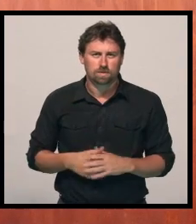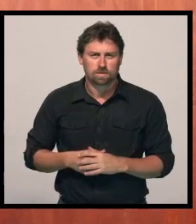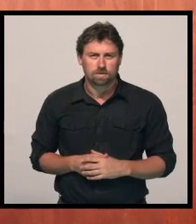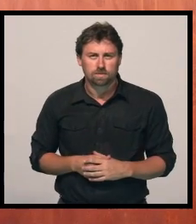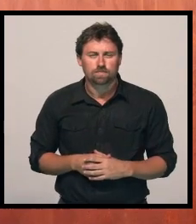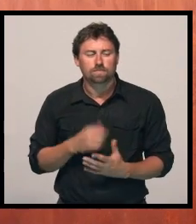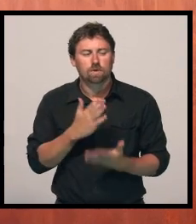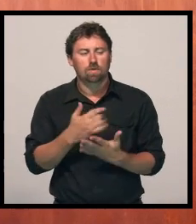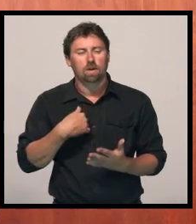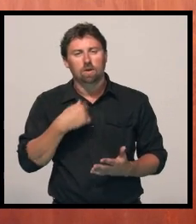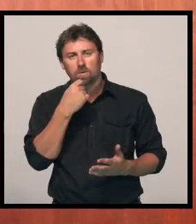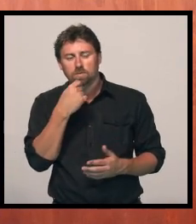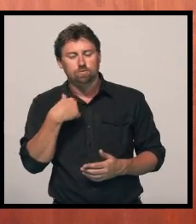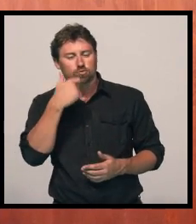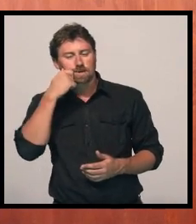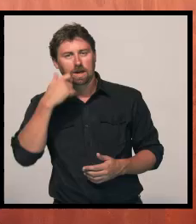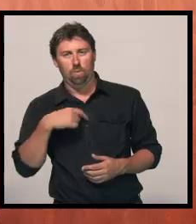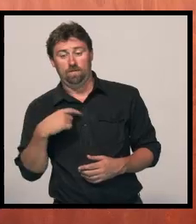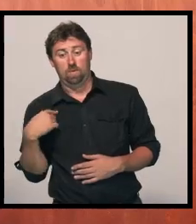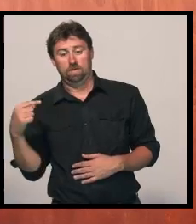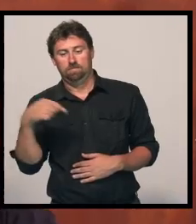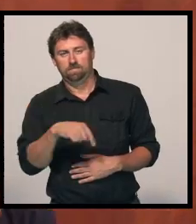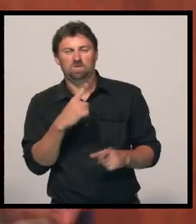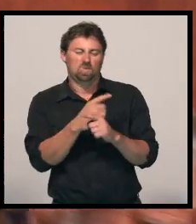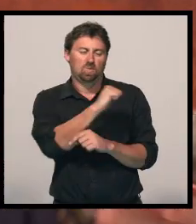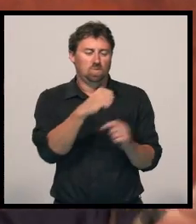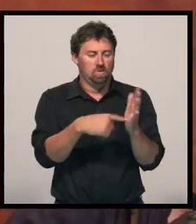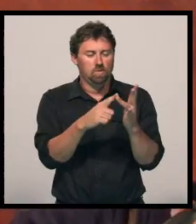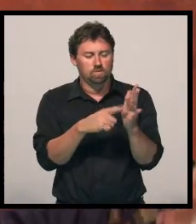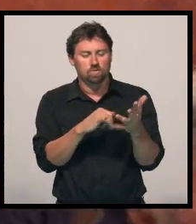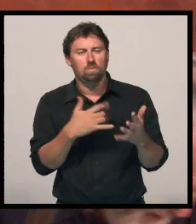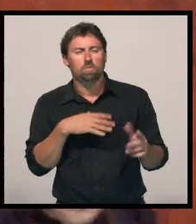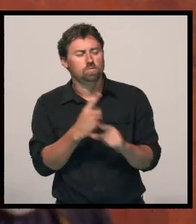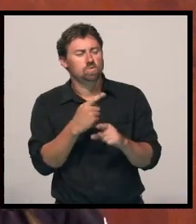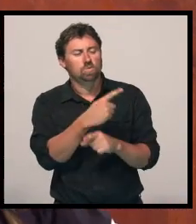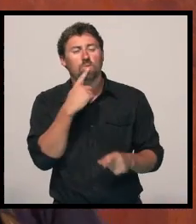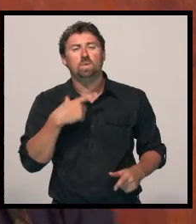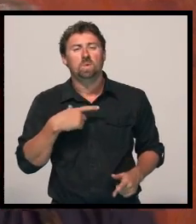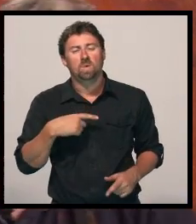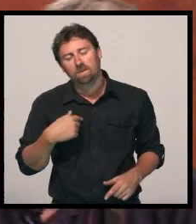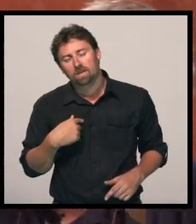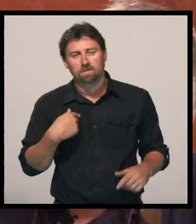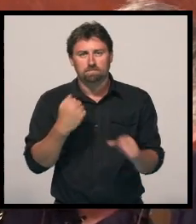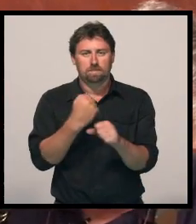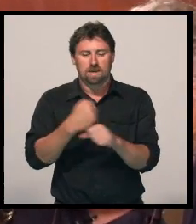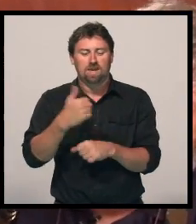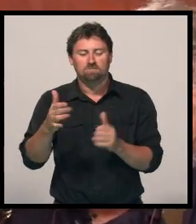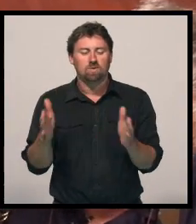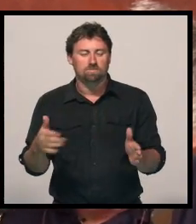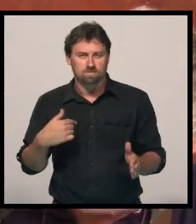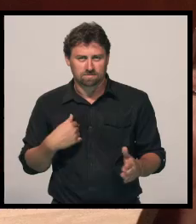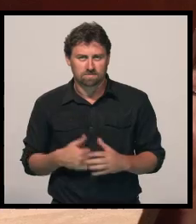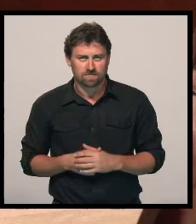wanted to talk to you, as well as discuss your tools, which we will later on, is I'm making a box and I've got some really